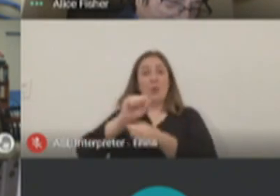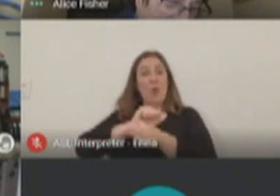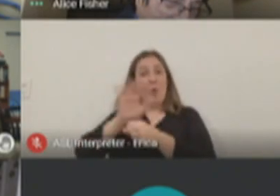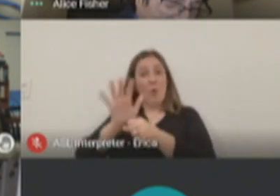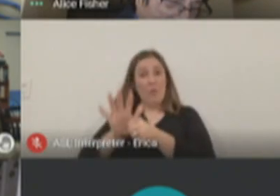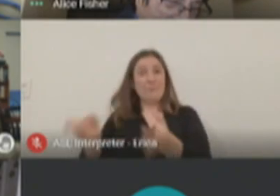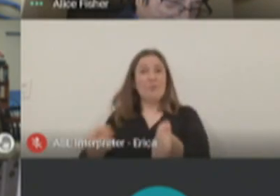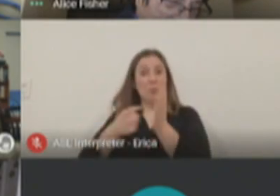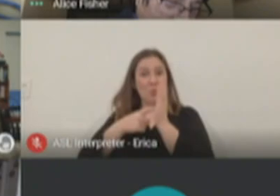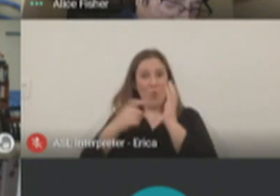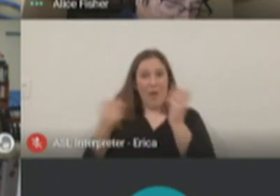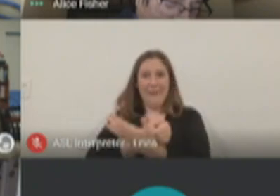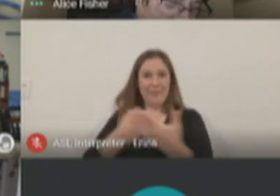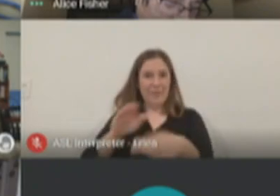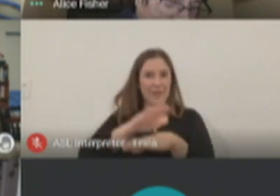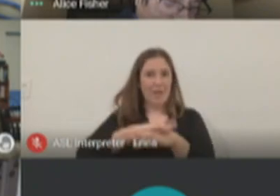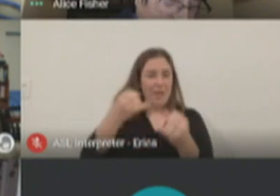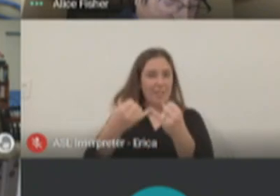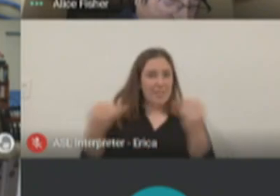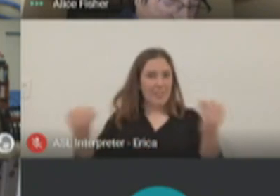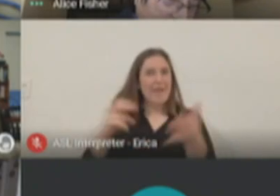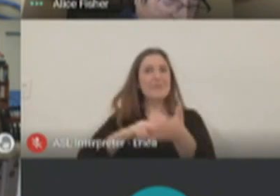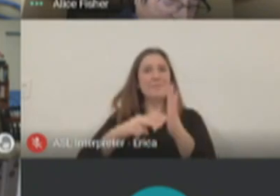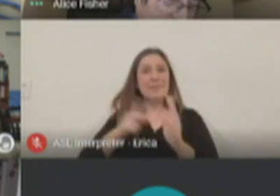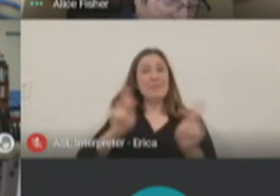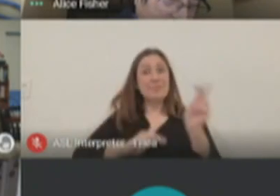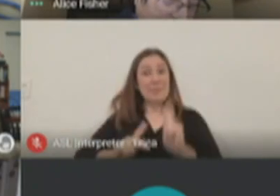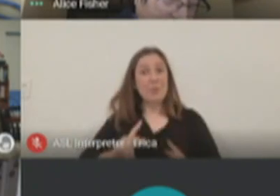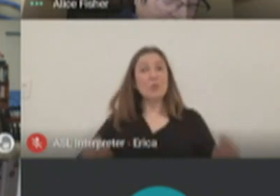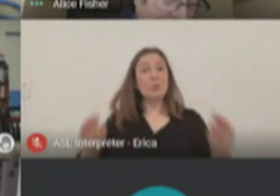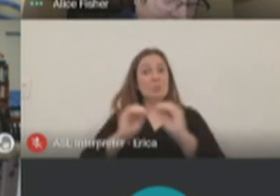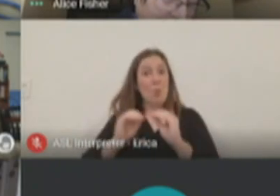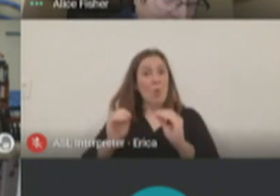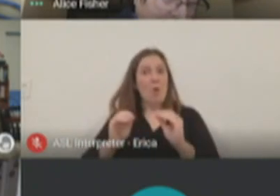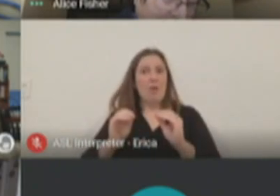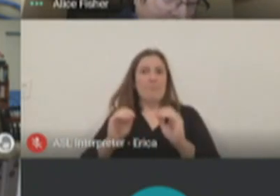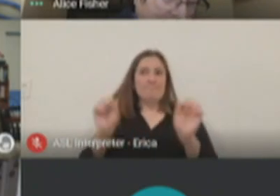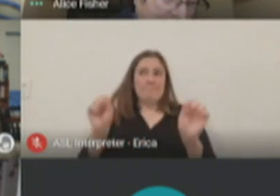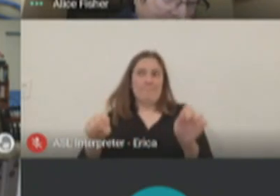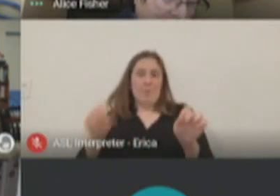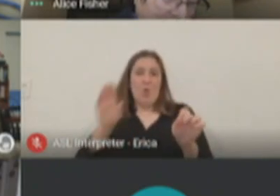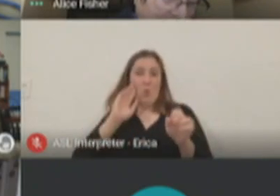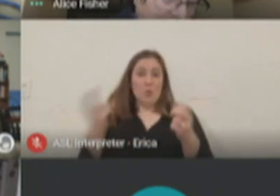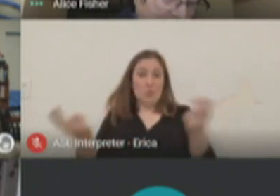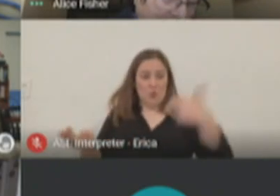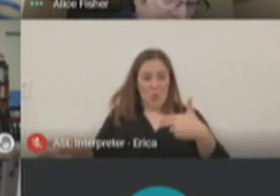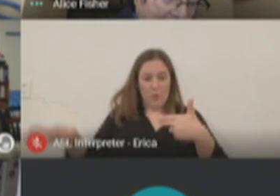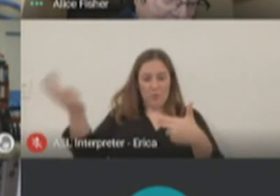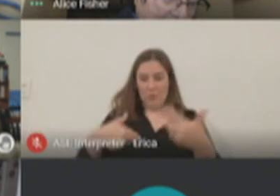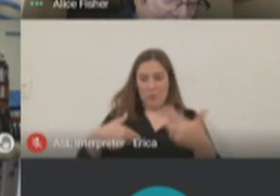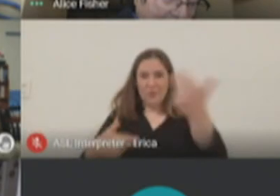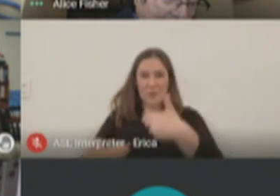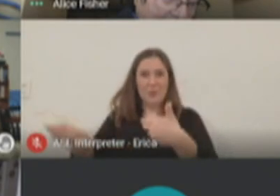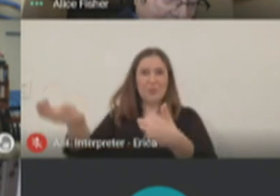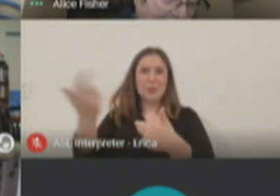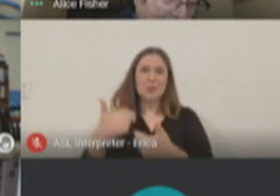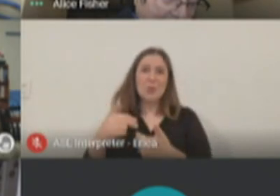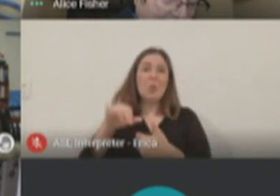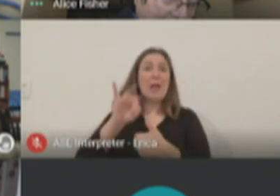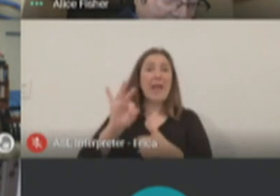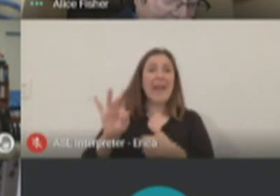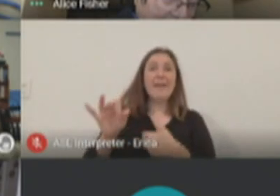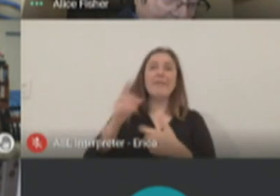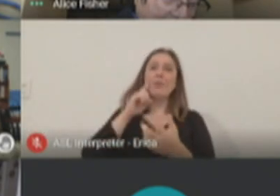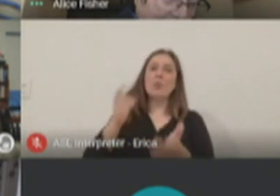really, really big uptick in meeting attendance because people can attend meetings online as opposed to coming in person. And